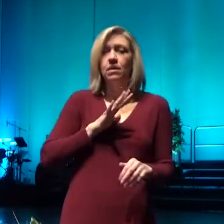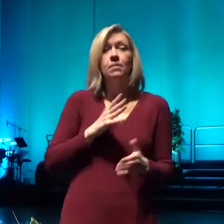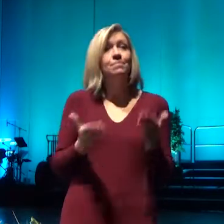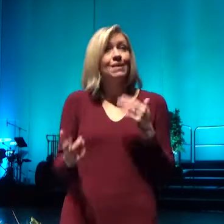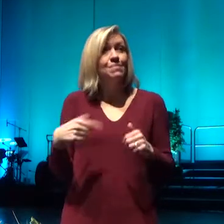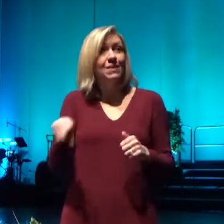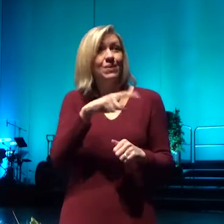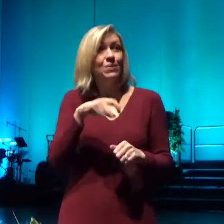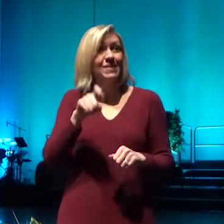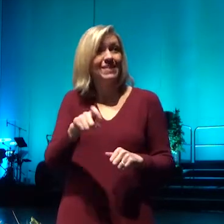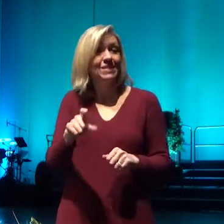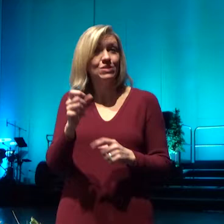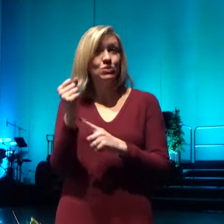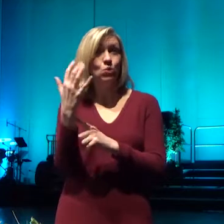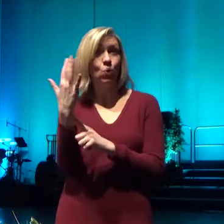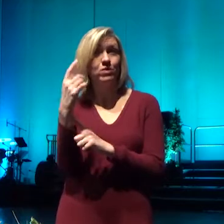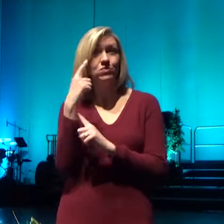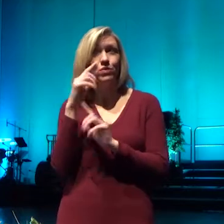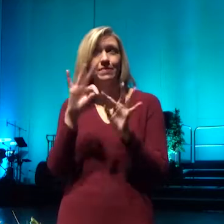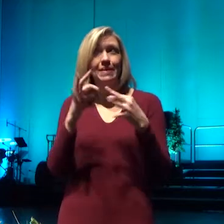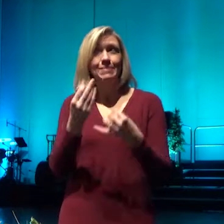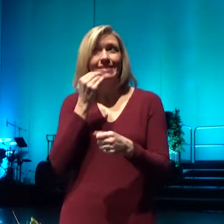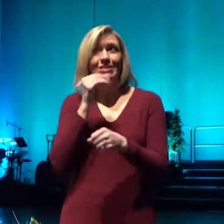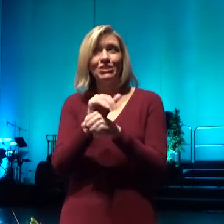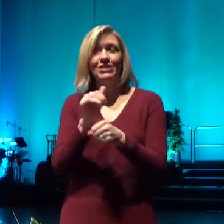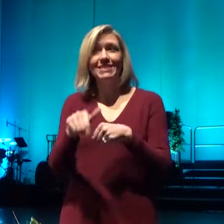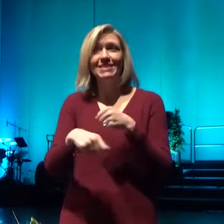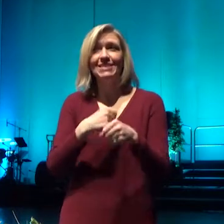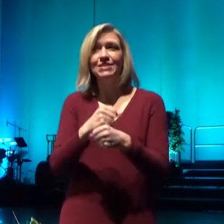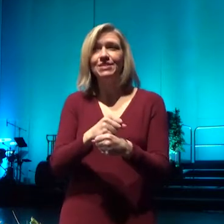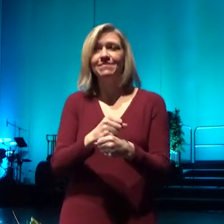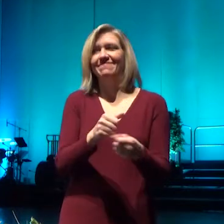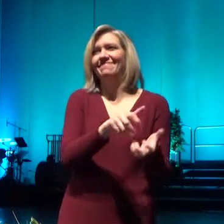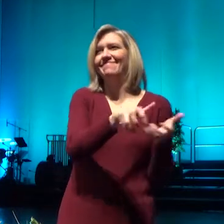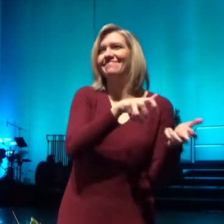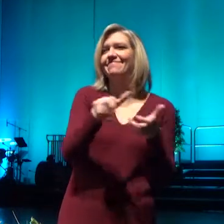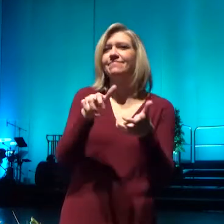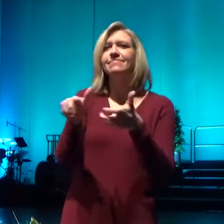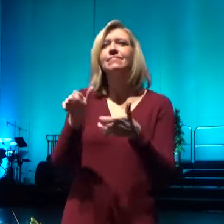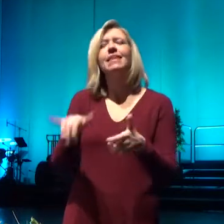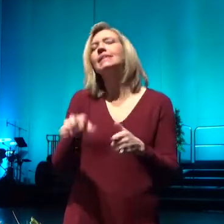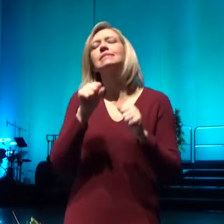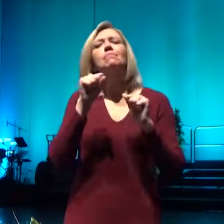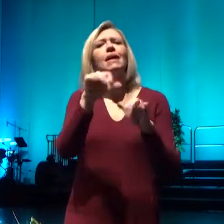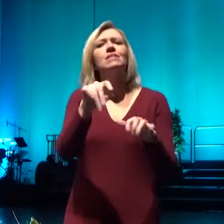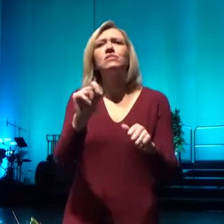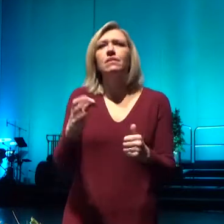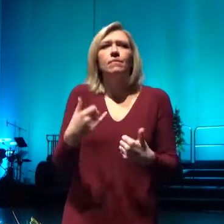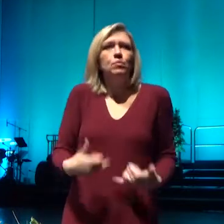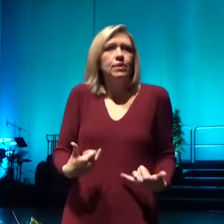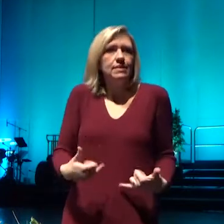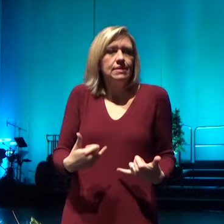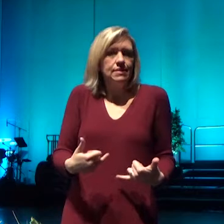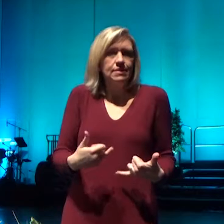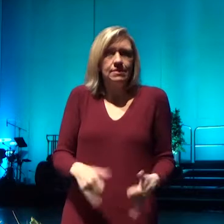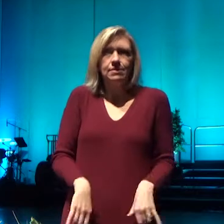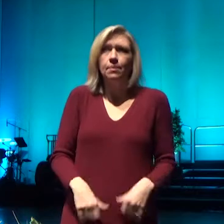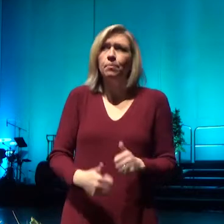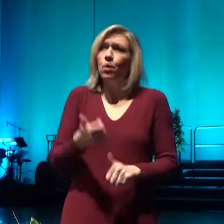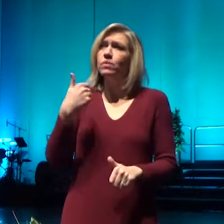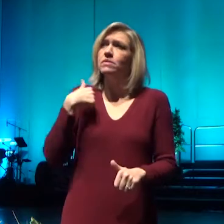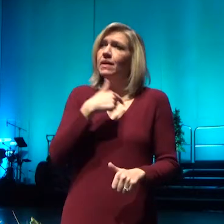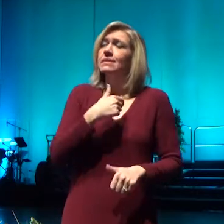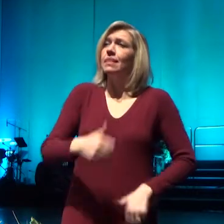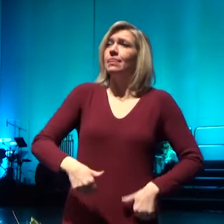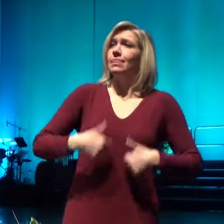for family dinners this year, right? At Christmas time. But that's that magic of the present moment. Most of us live in the